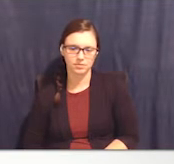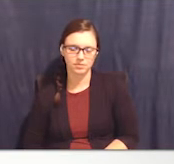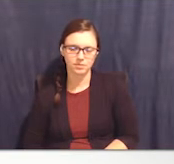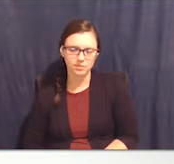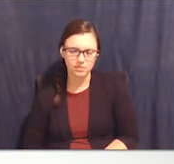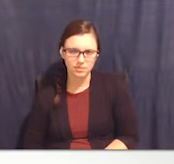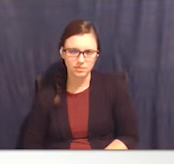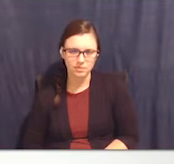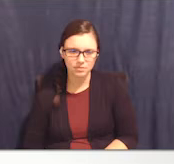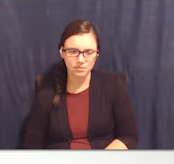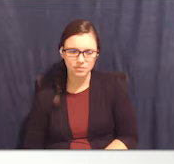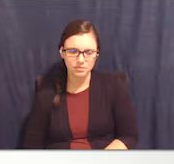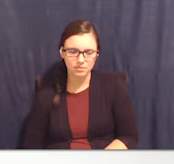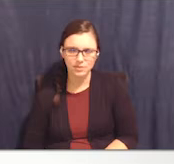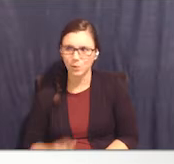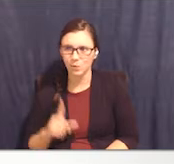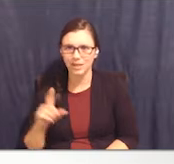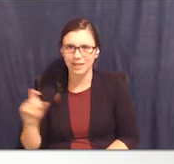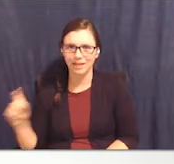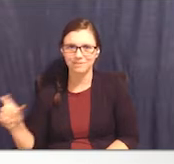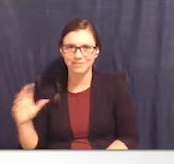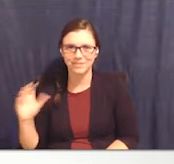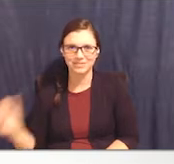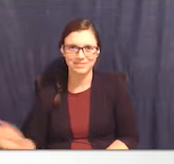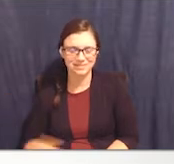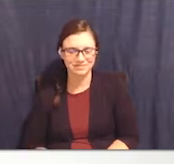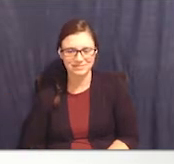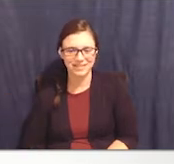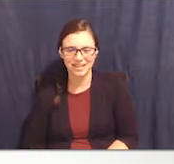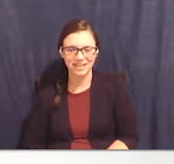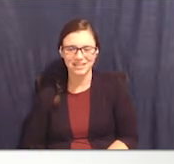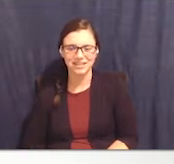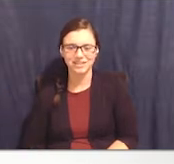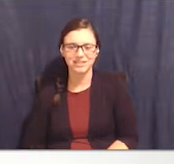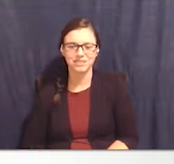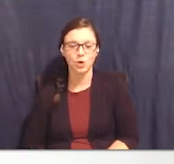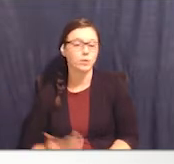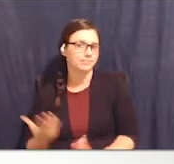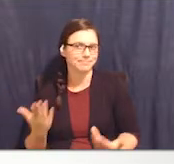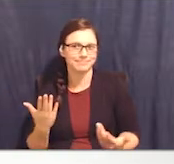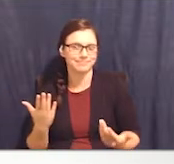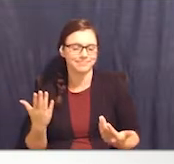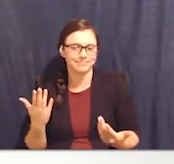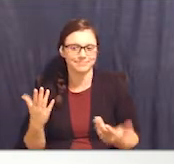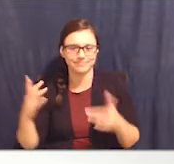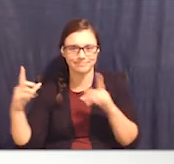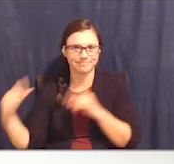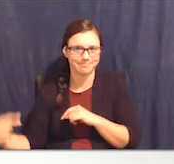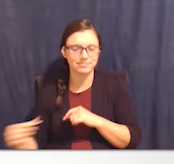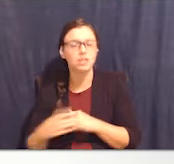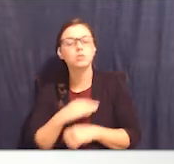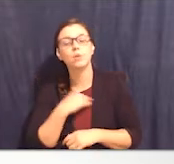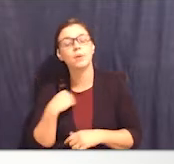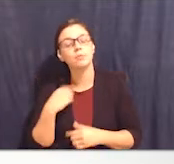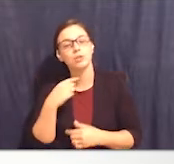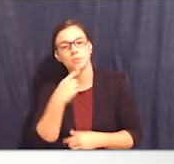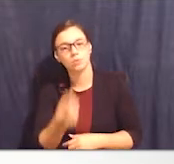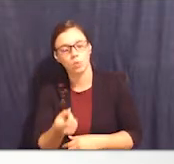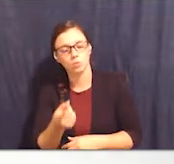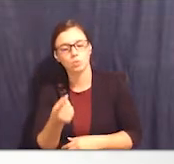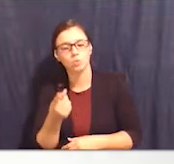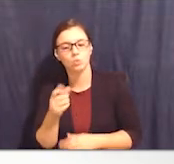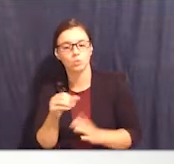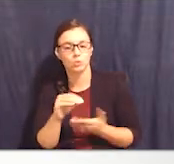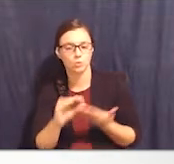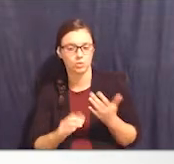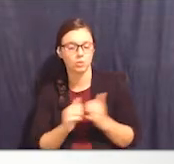can you participate in these clubs that are attached to a public school? Well,